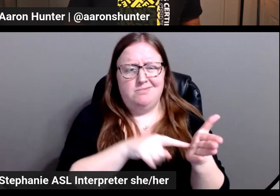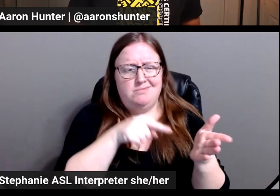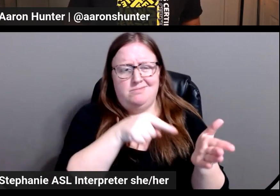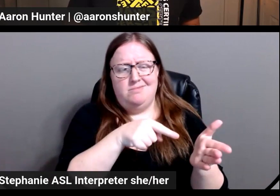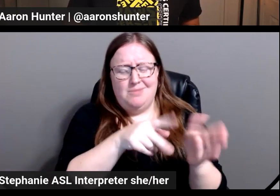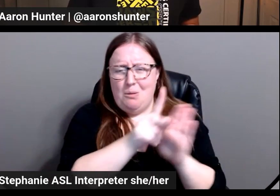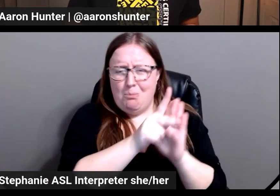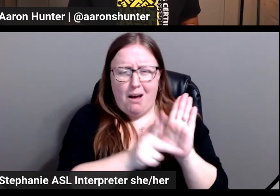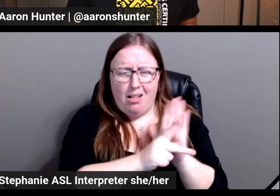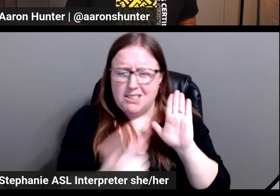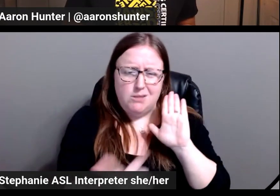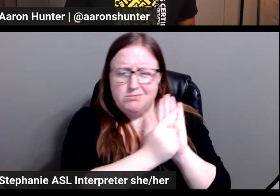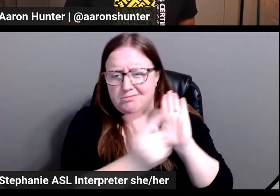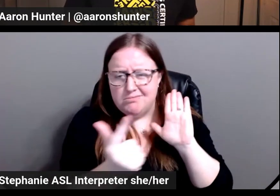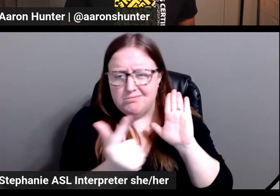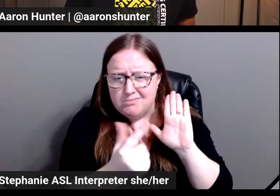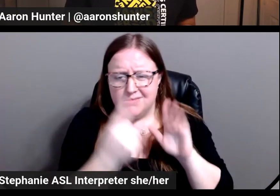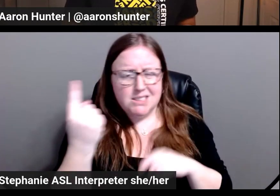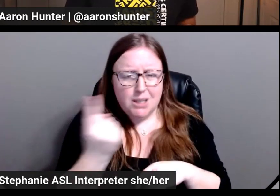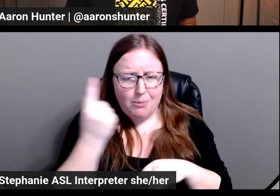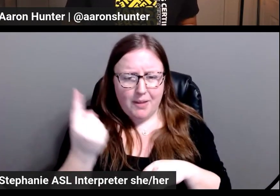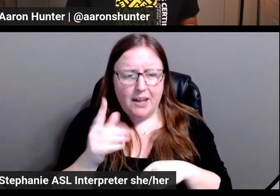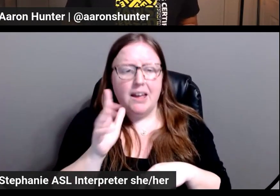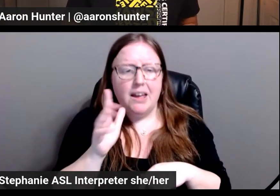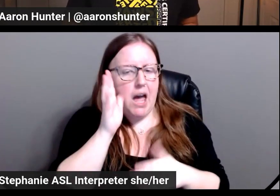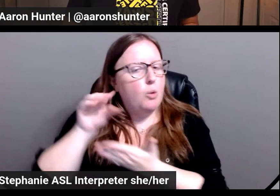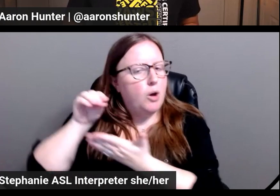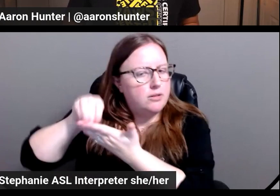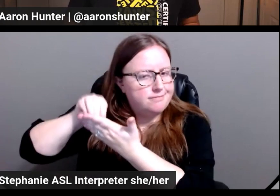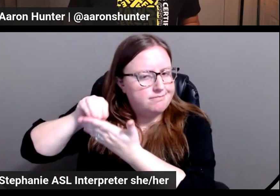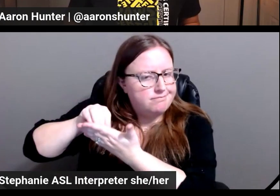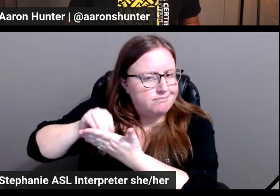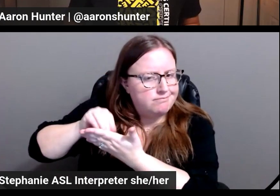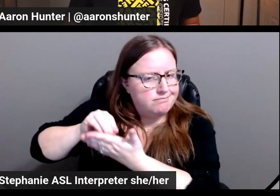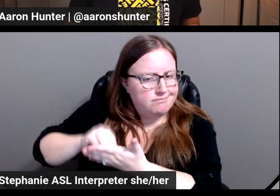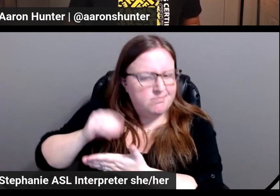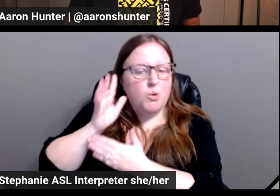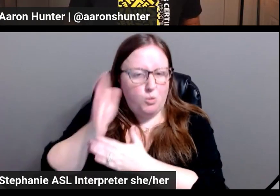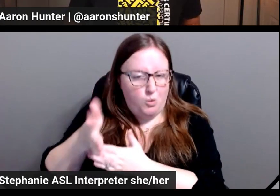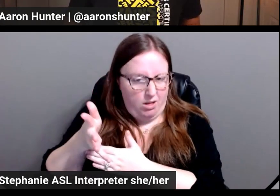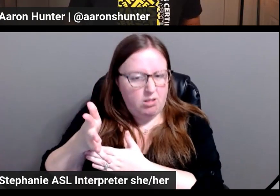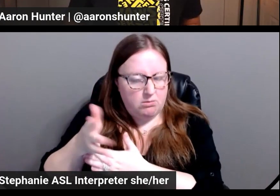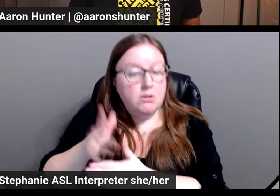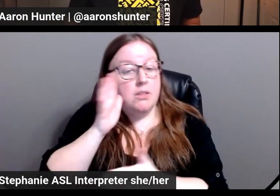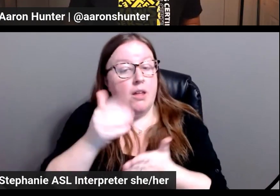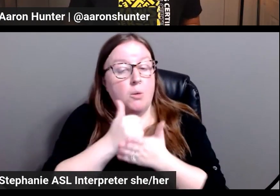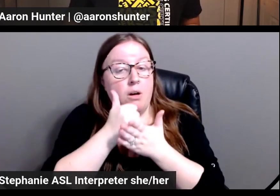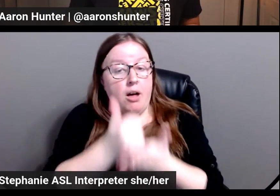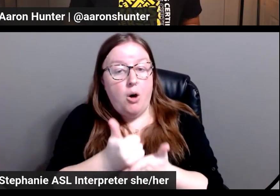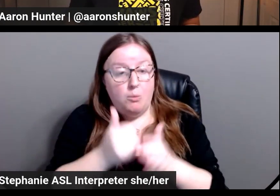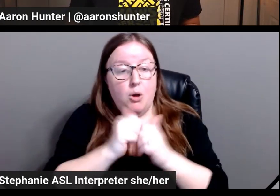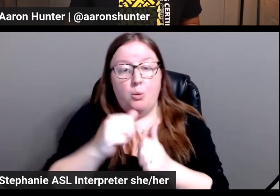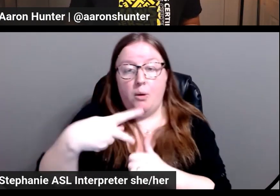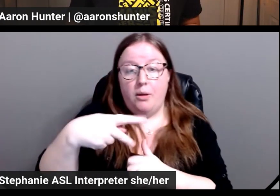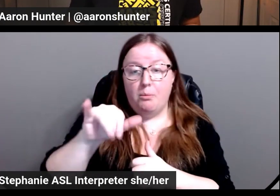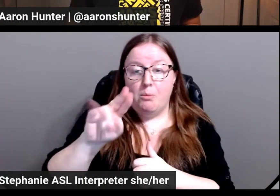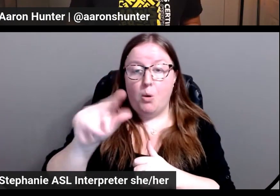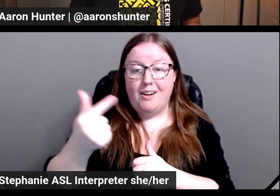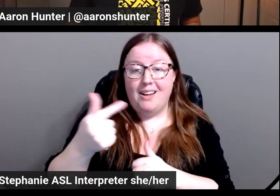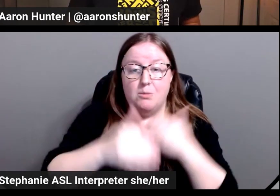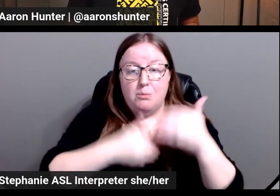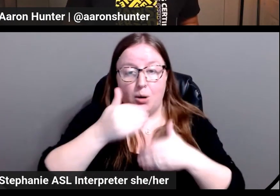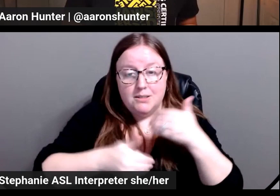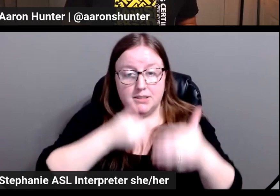policy violations or anything like that, it's going to log them. So that is something that'll really help you with this porting process as you